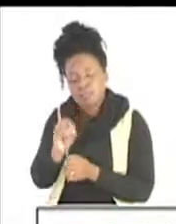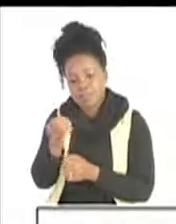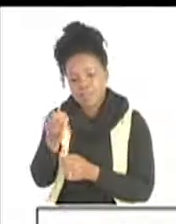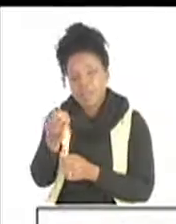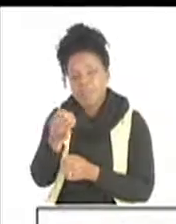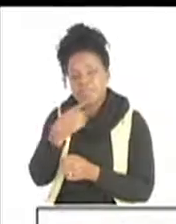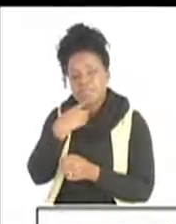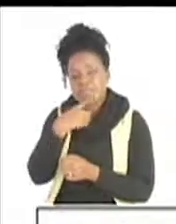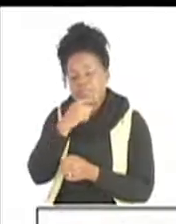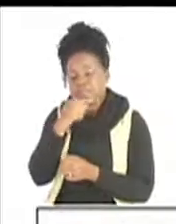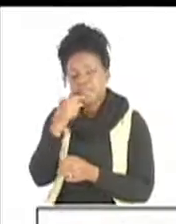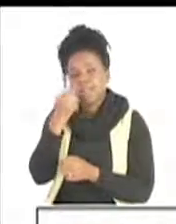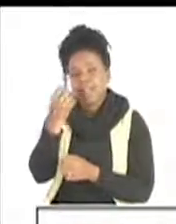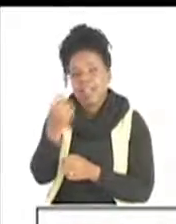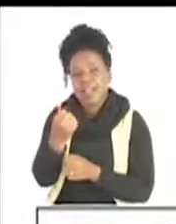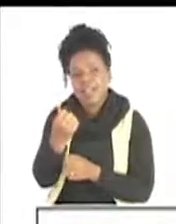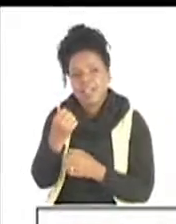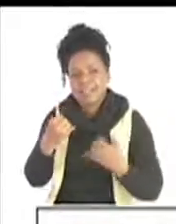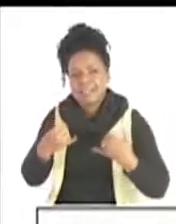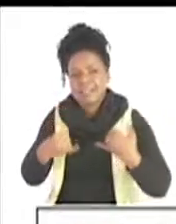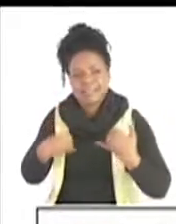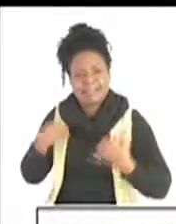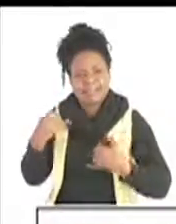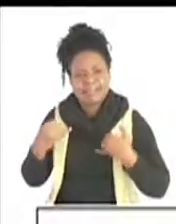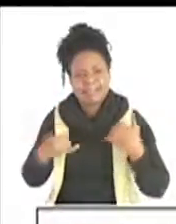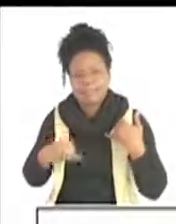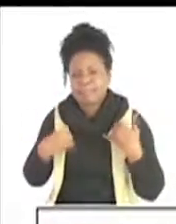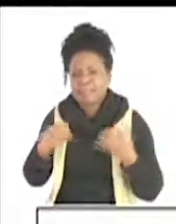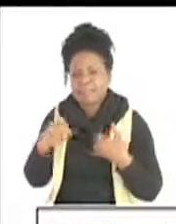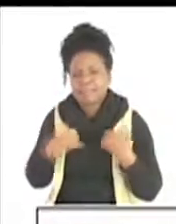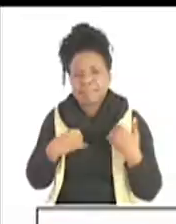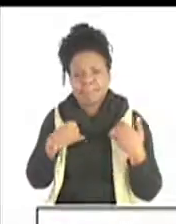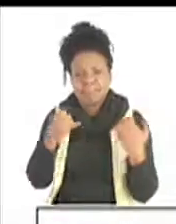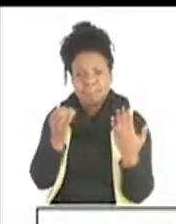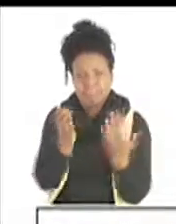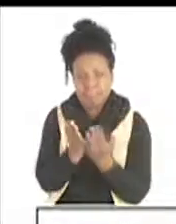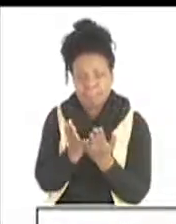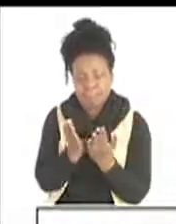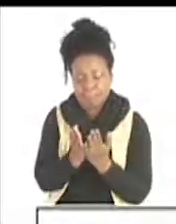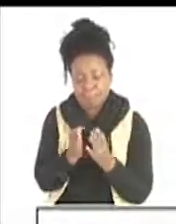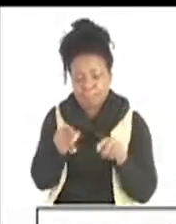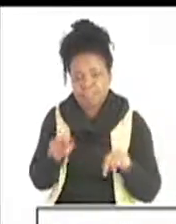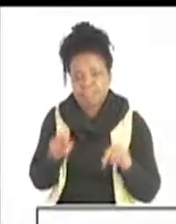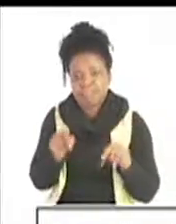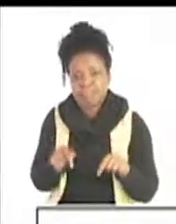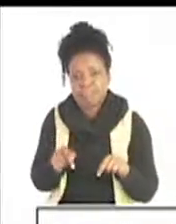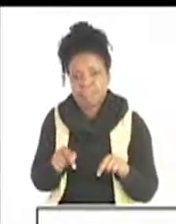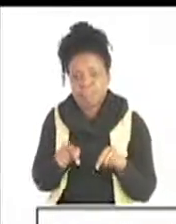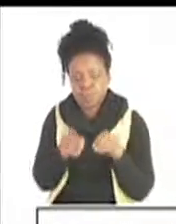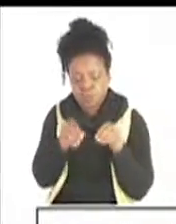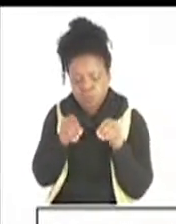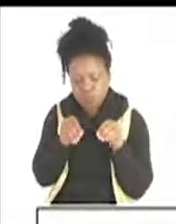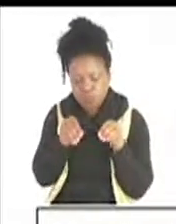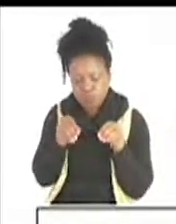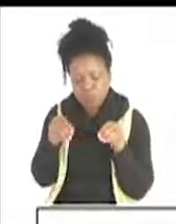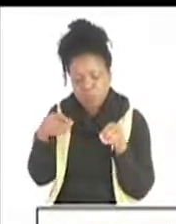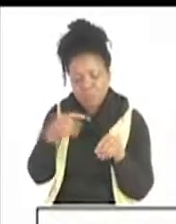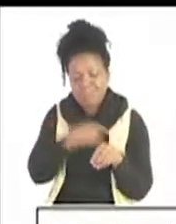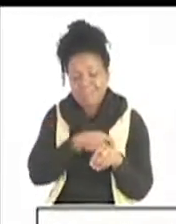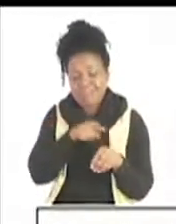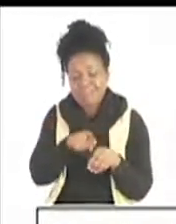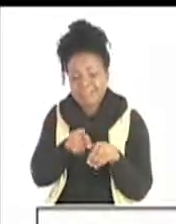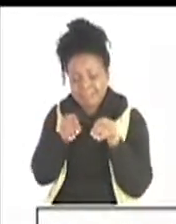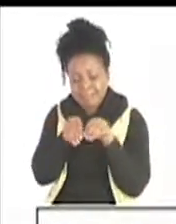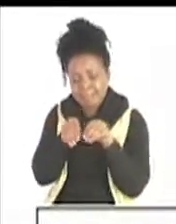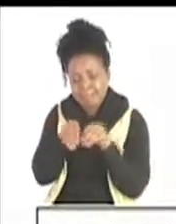funny experience at school today. She made a Valentine's card for John, but he did not